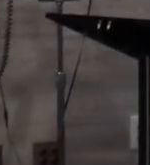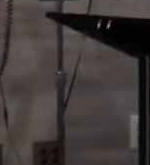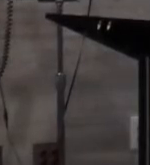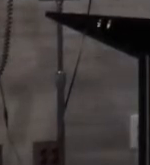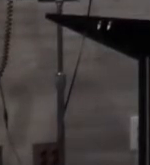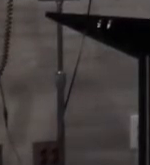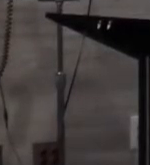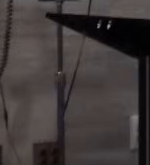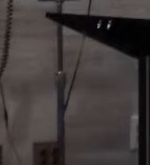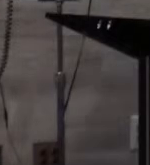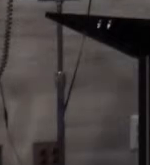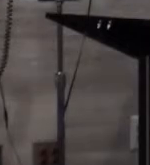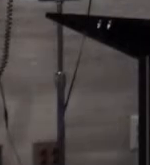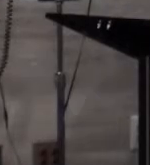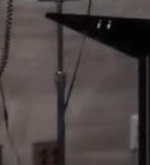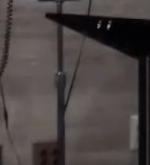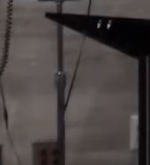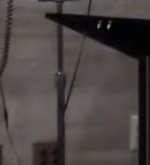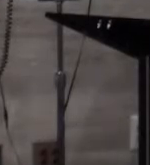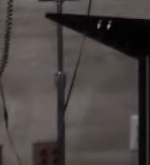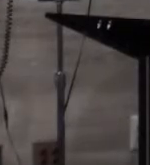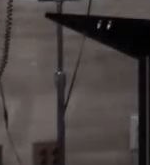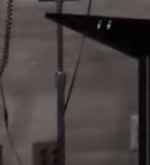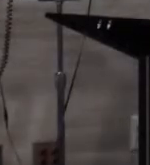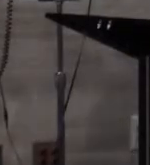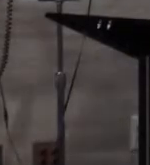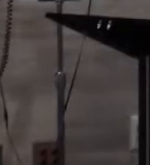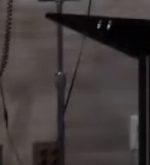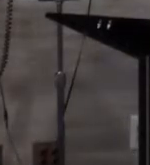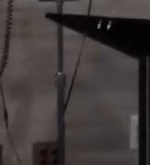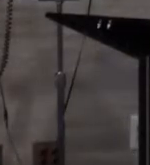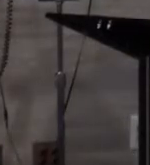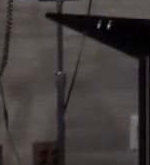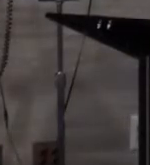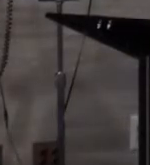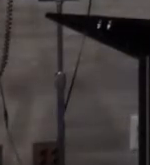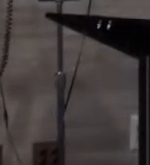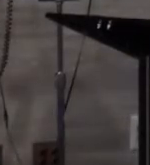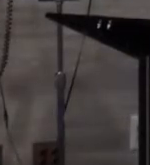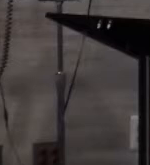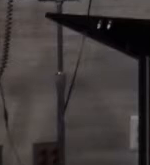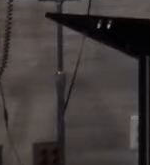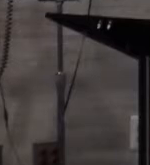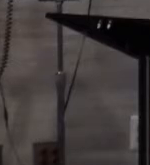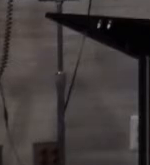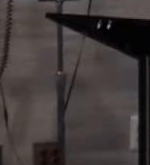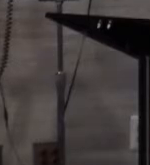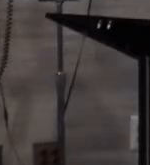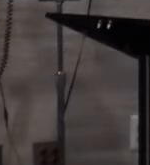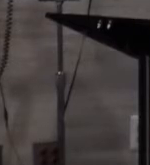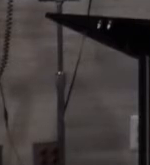with it. And then thirdly, God demonstrates his love by substituting himself in our place. He took your